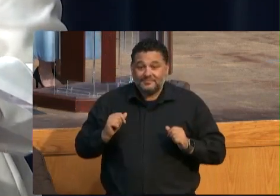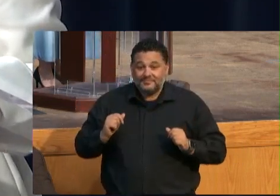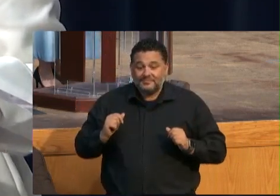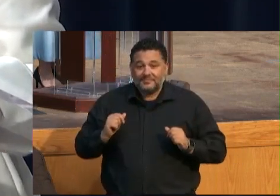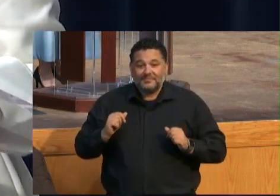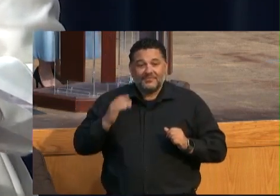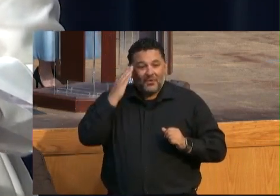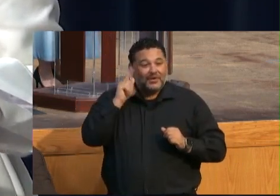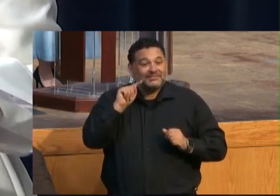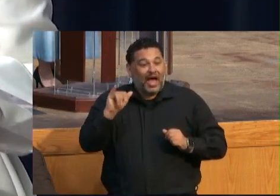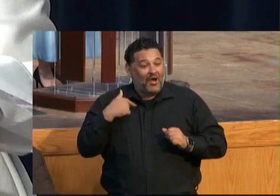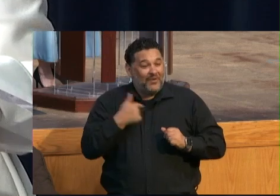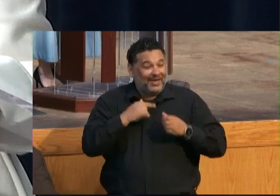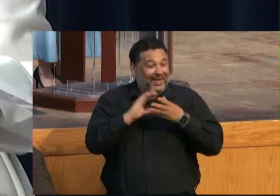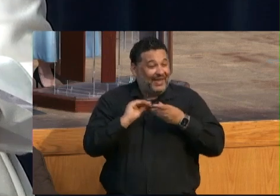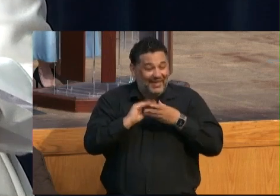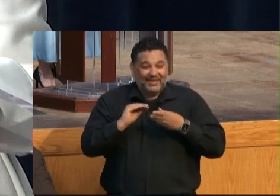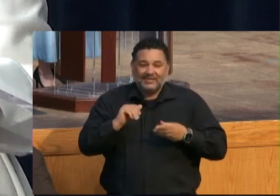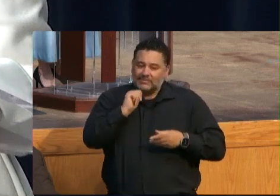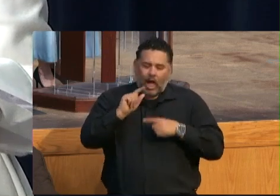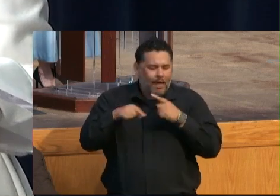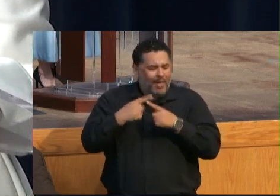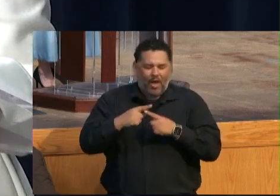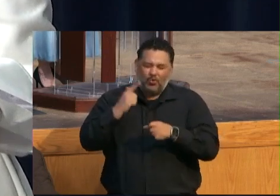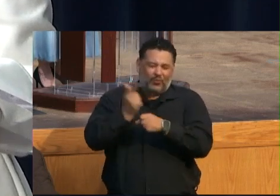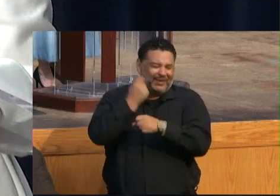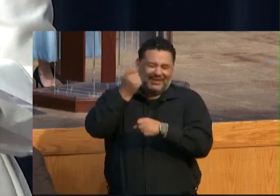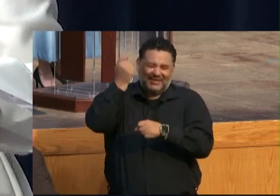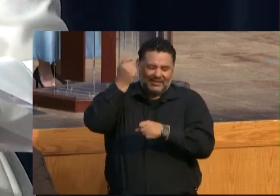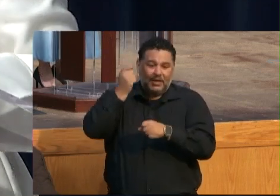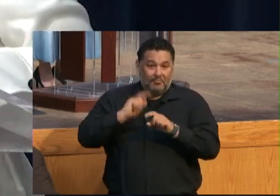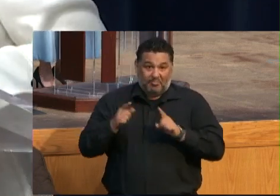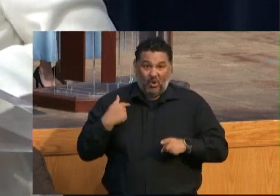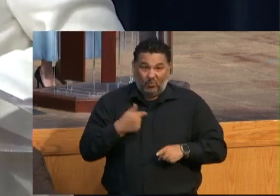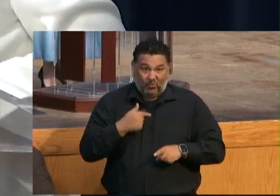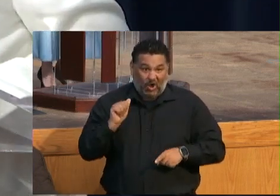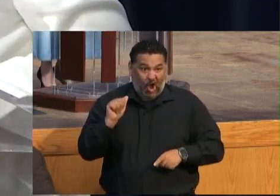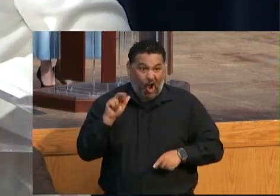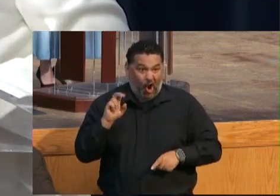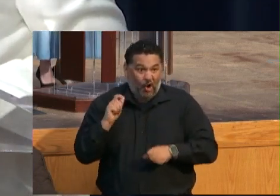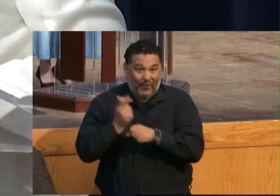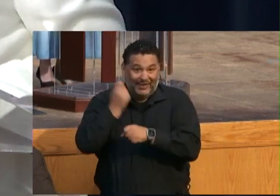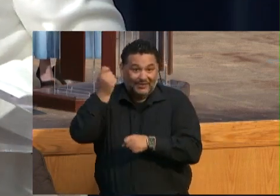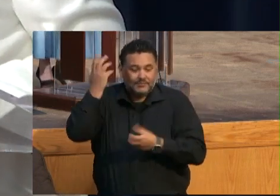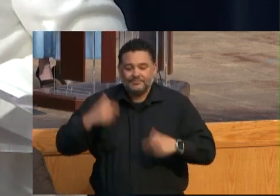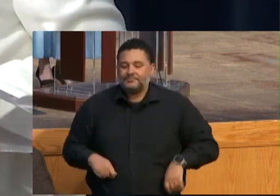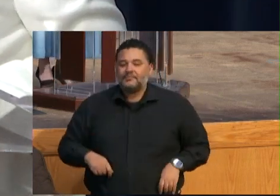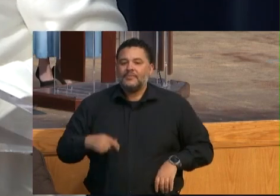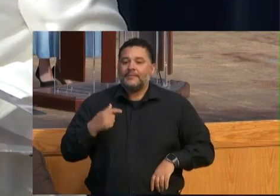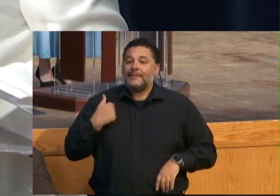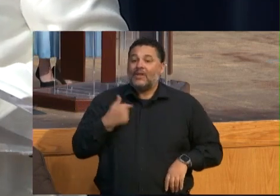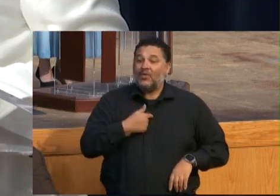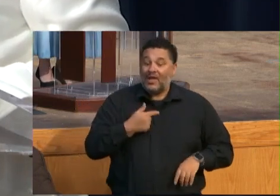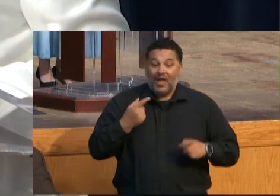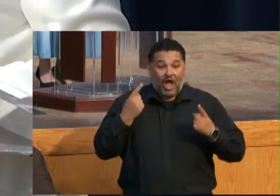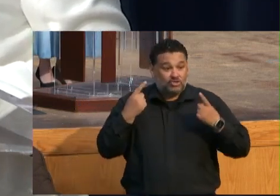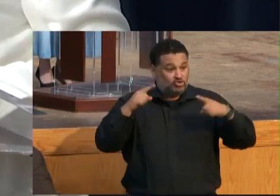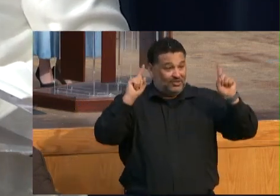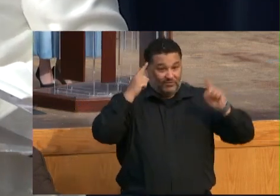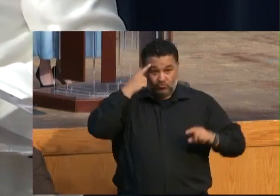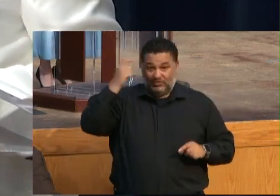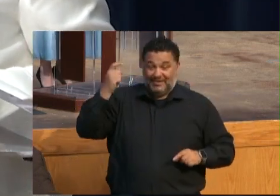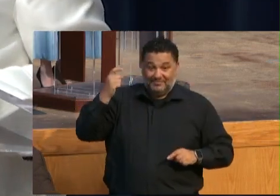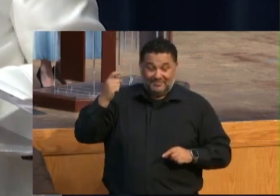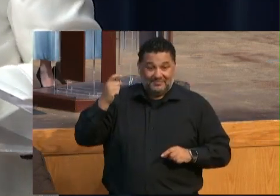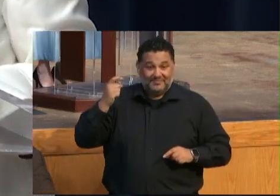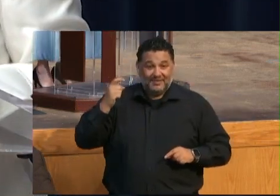about winning, but we're winning. When we joined Achieving the Dream, what they taught us was